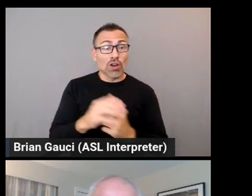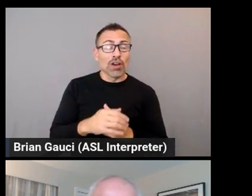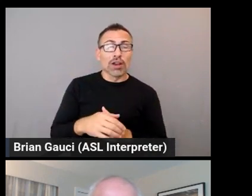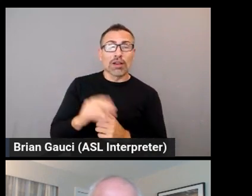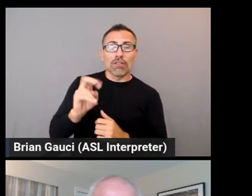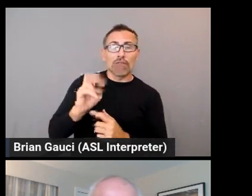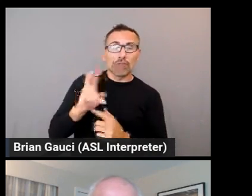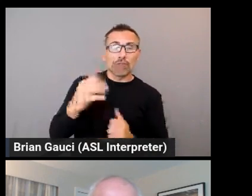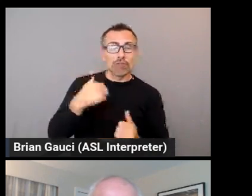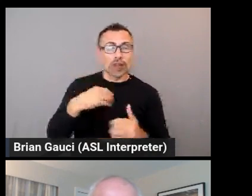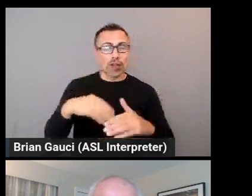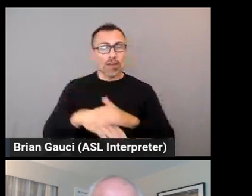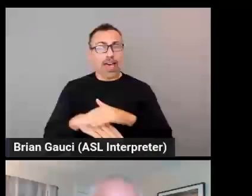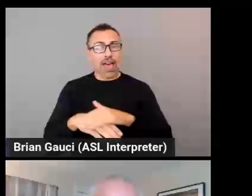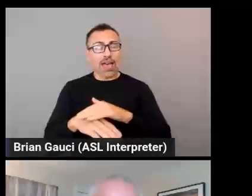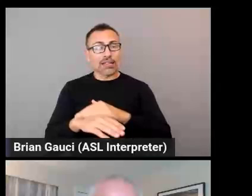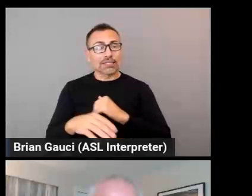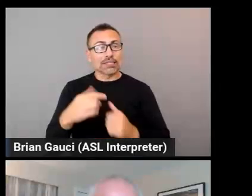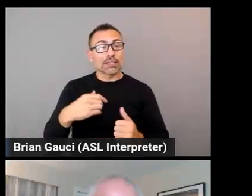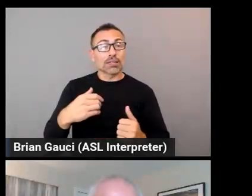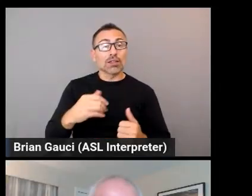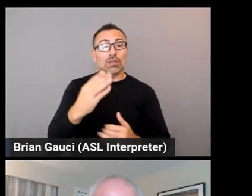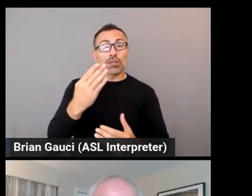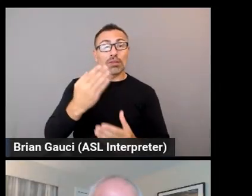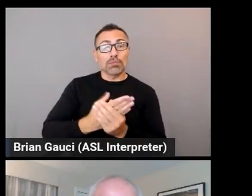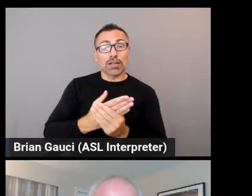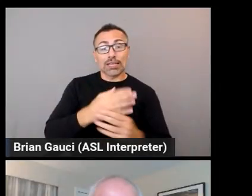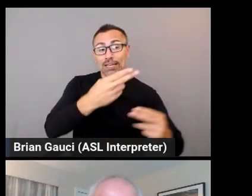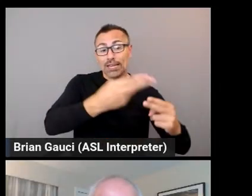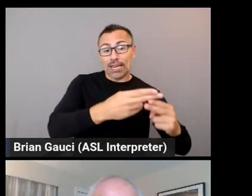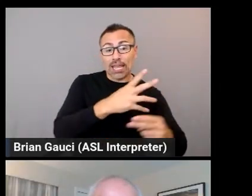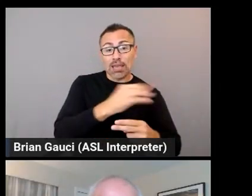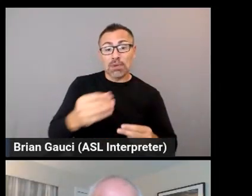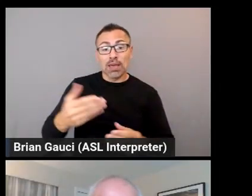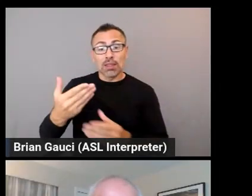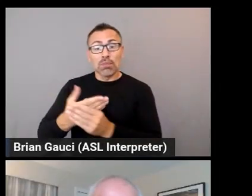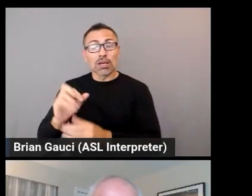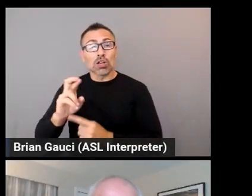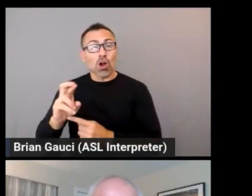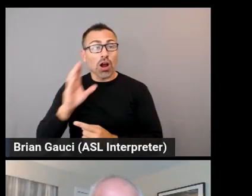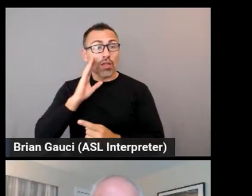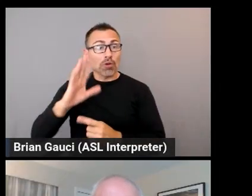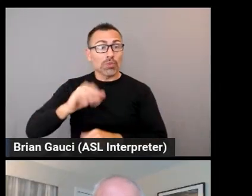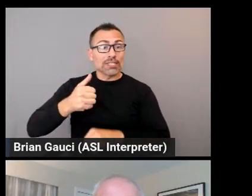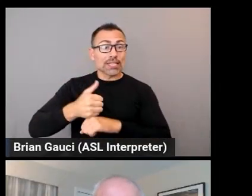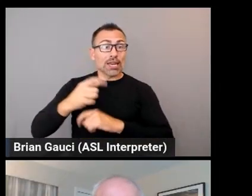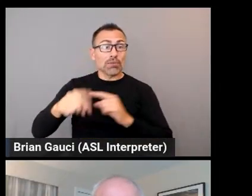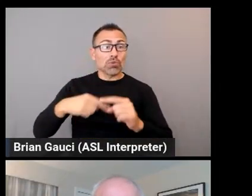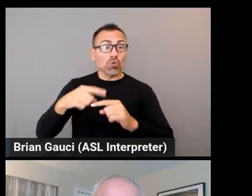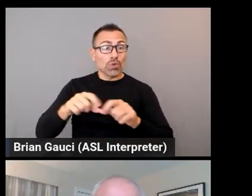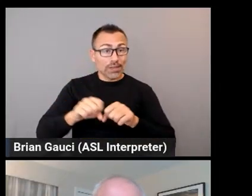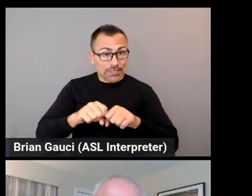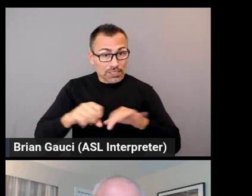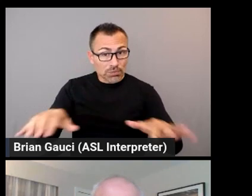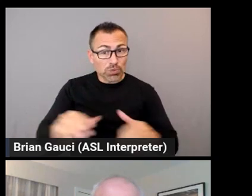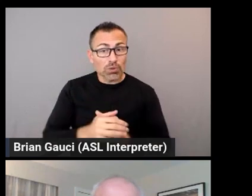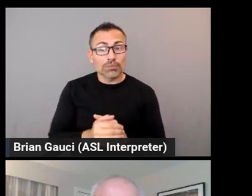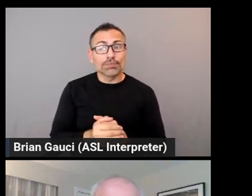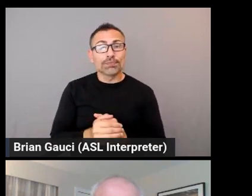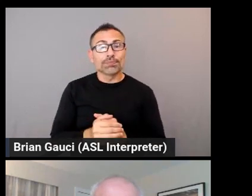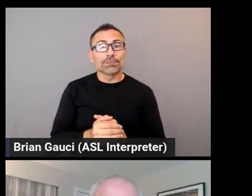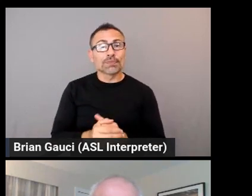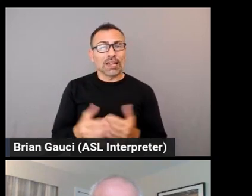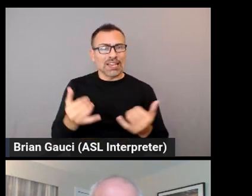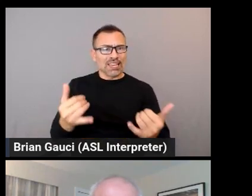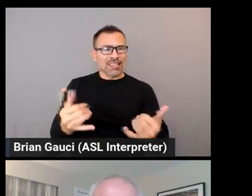the bucket name and bucket ARN that'll be provisioned when I go on to deploy this template. And in this case, a AWS